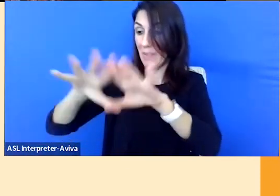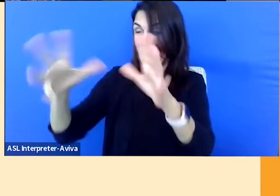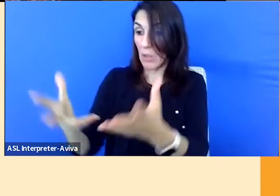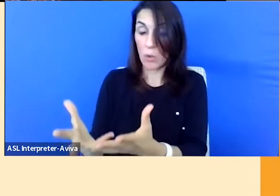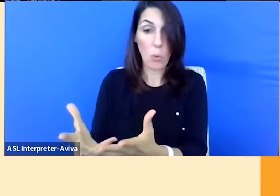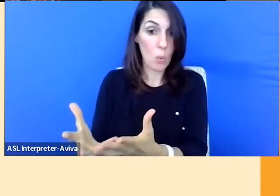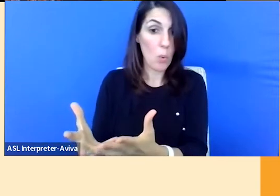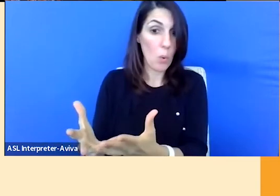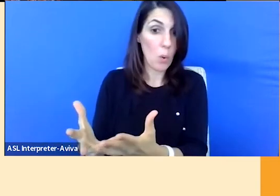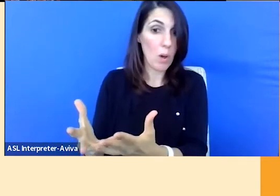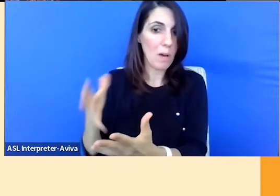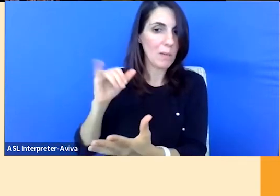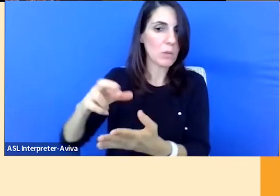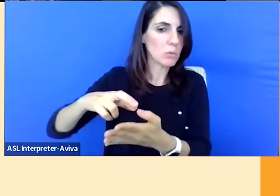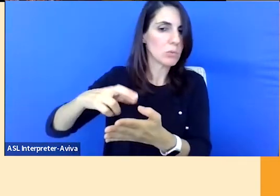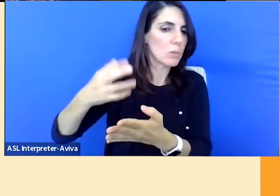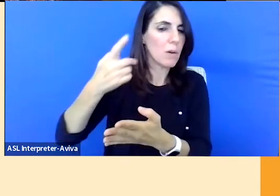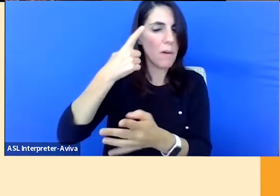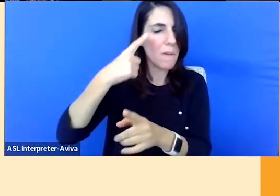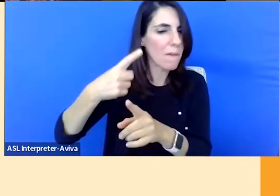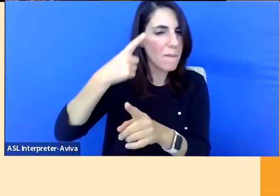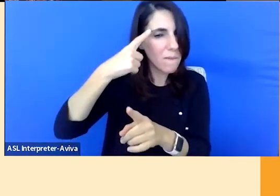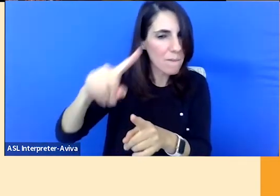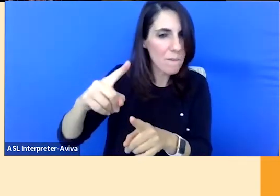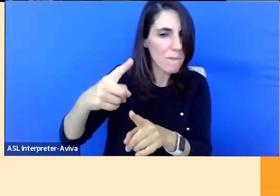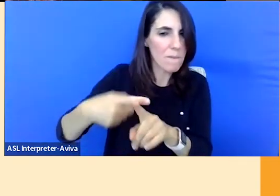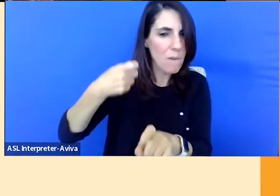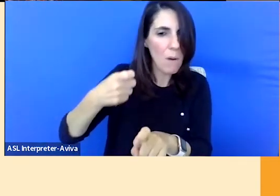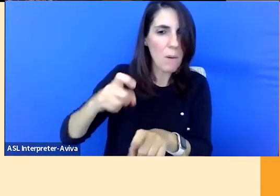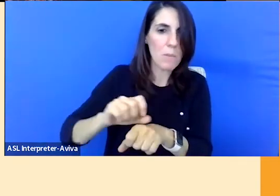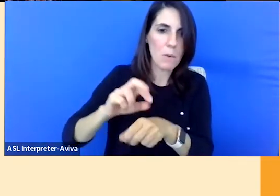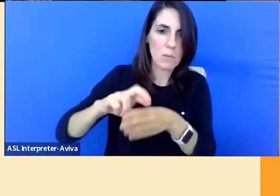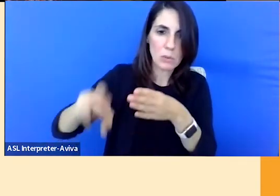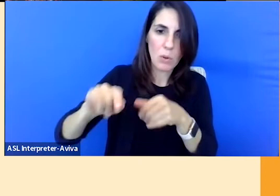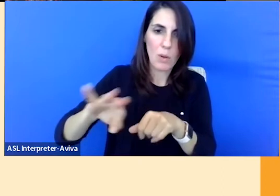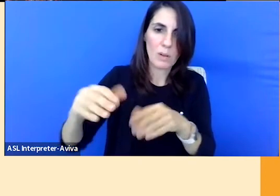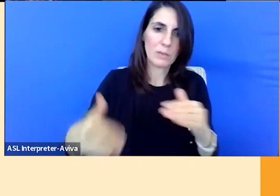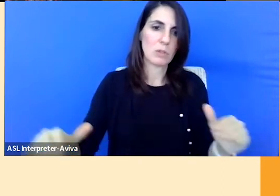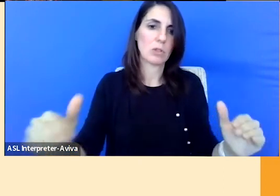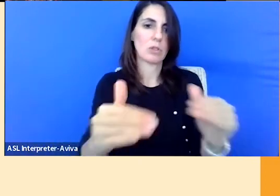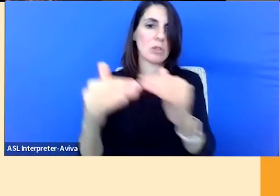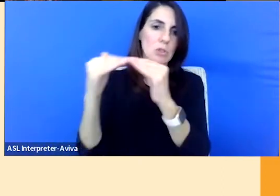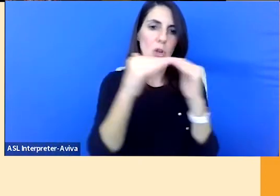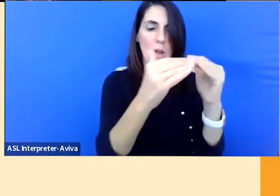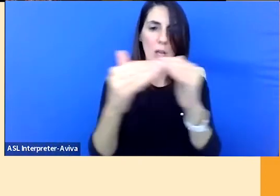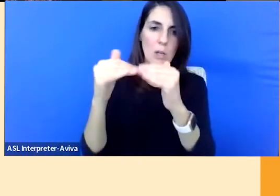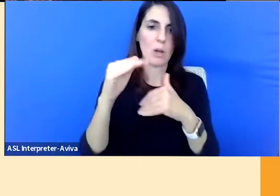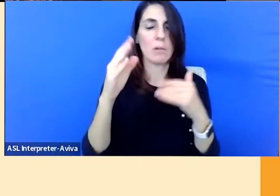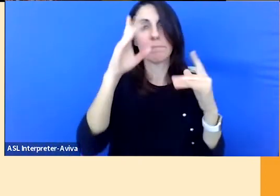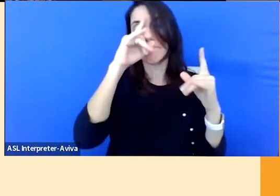for justice. May all beings be well, happy, and